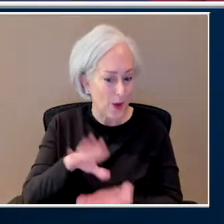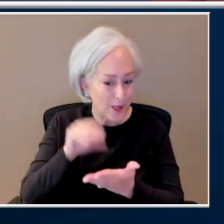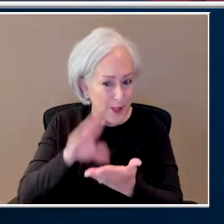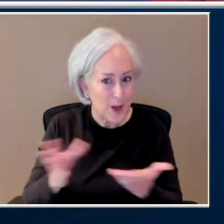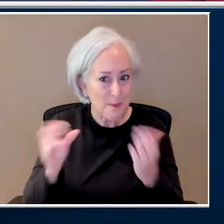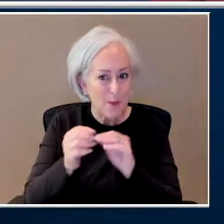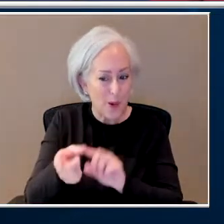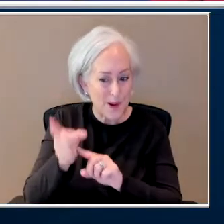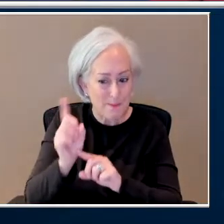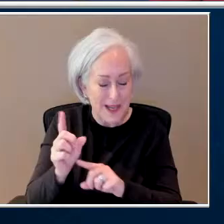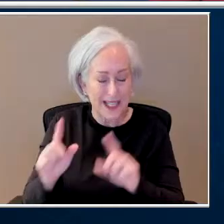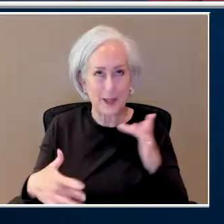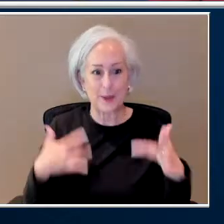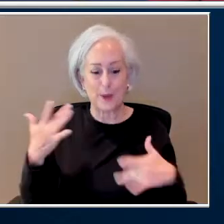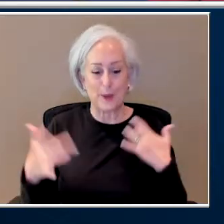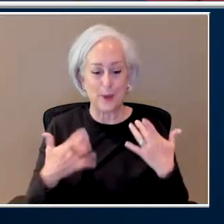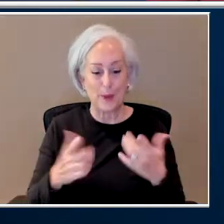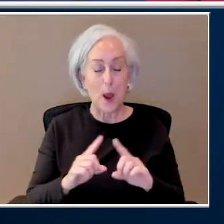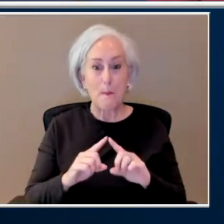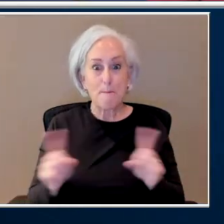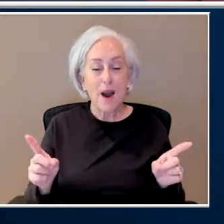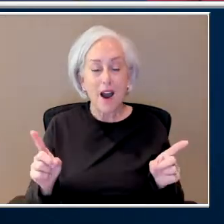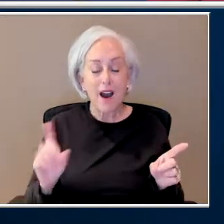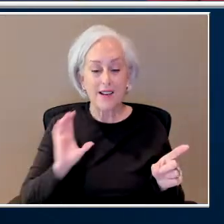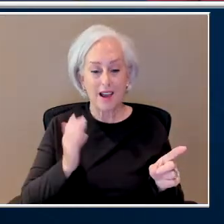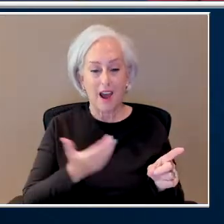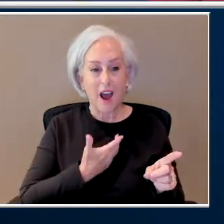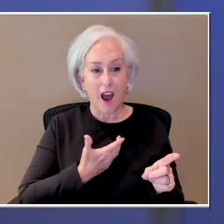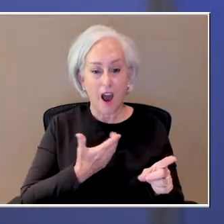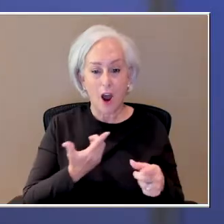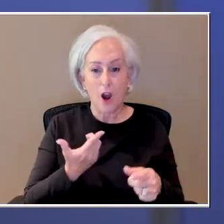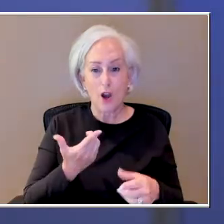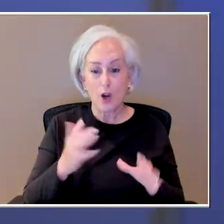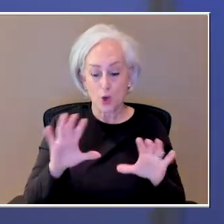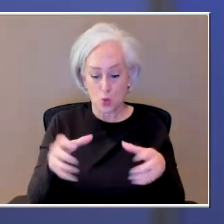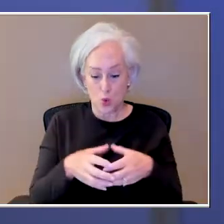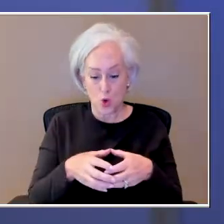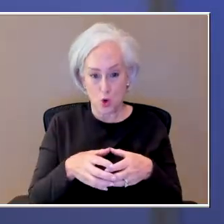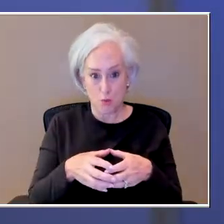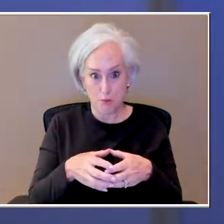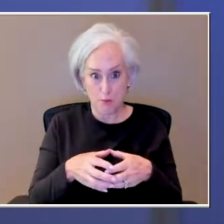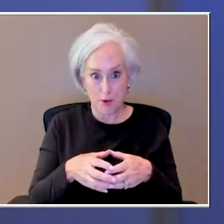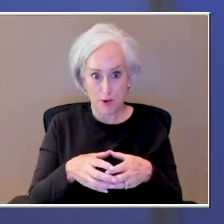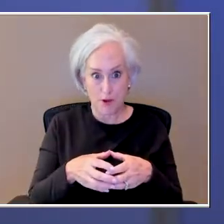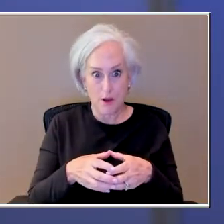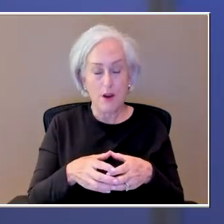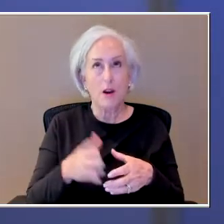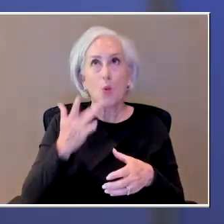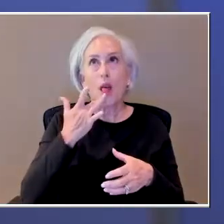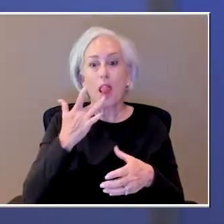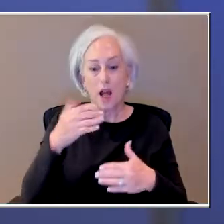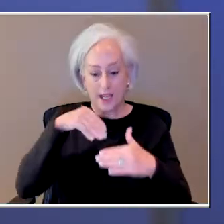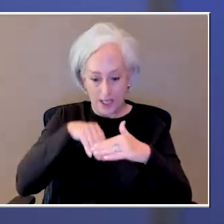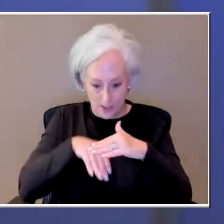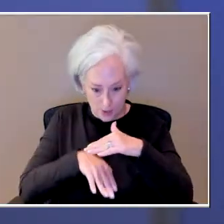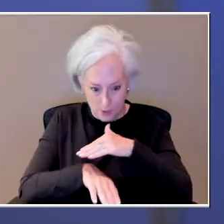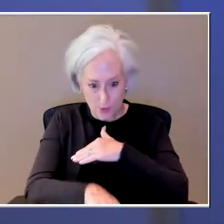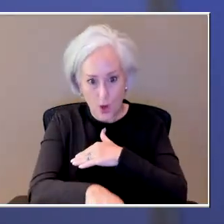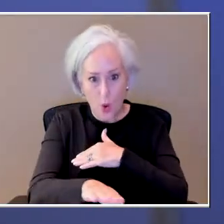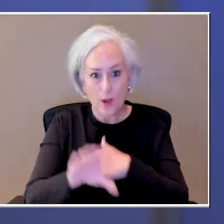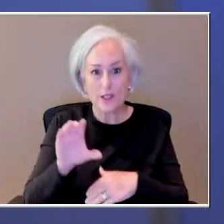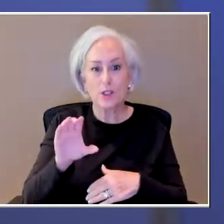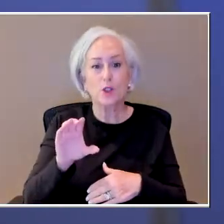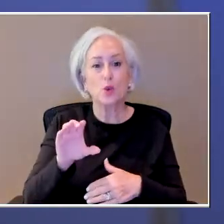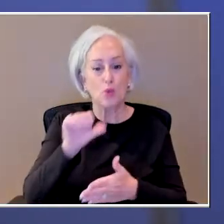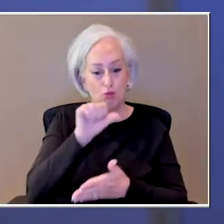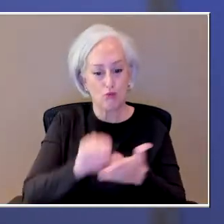first, our crew had the fascinating privilege to go into the OR when Dr. Coomer removed Jessica's